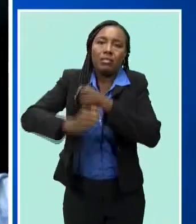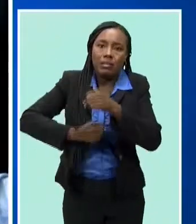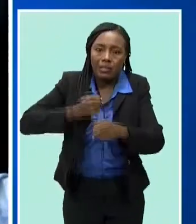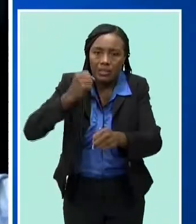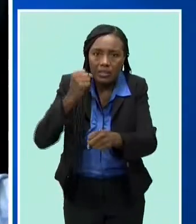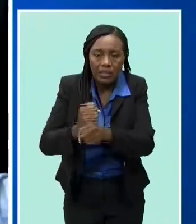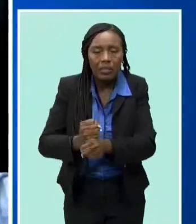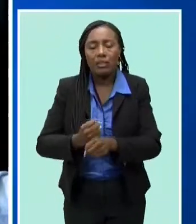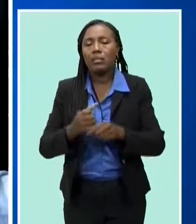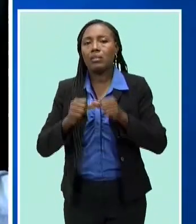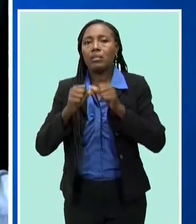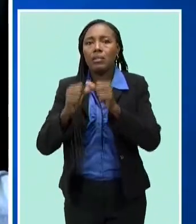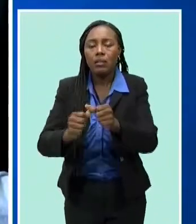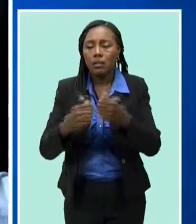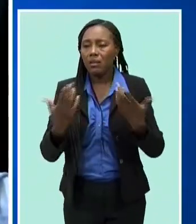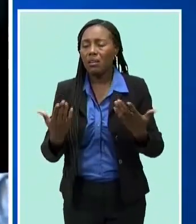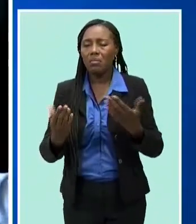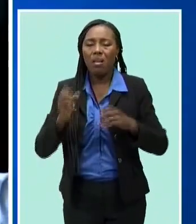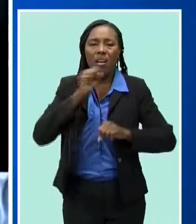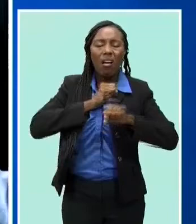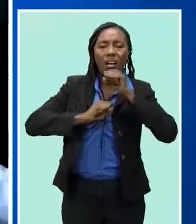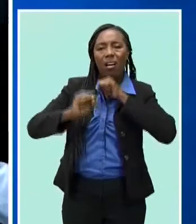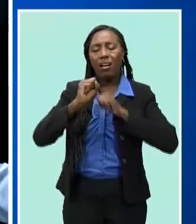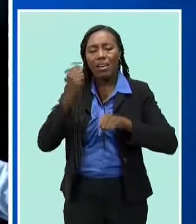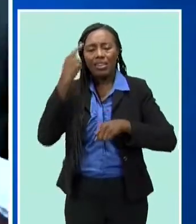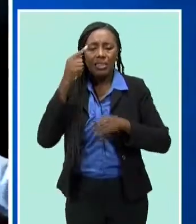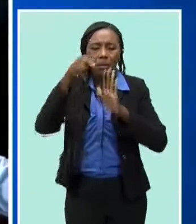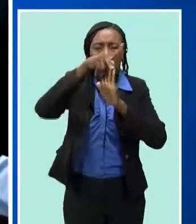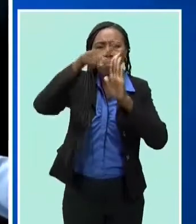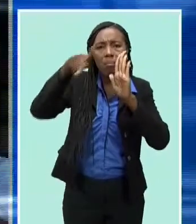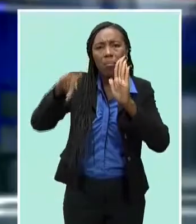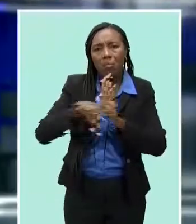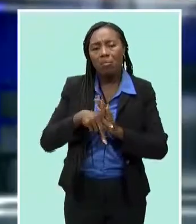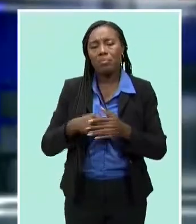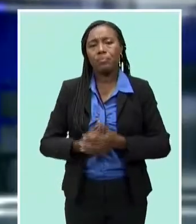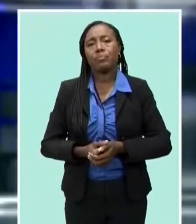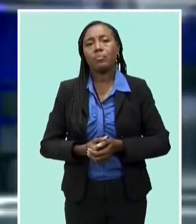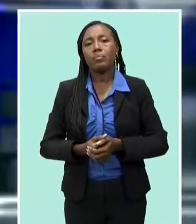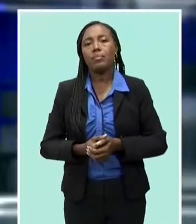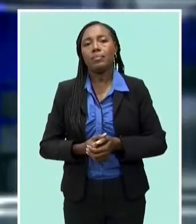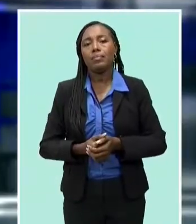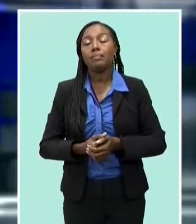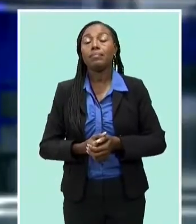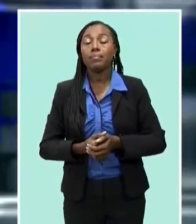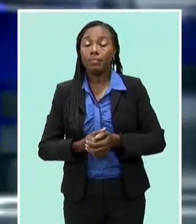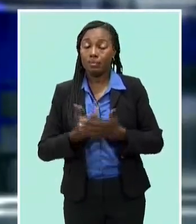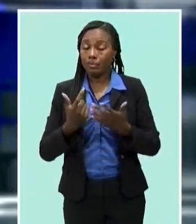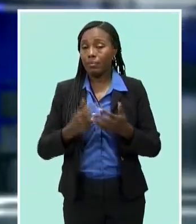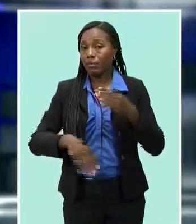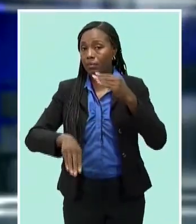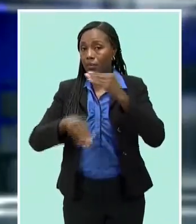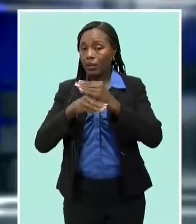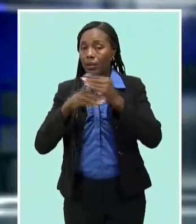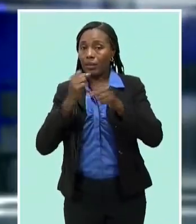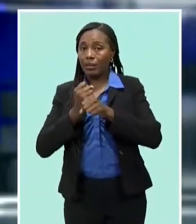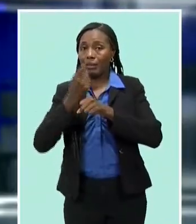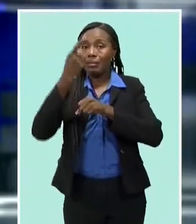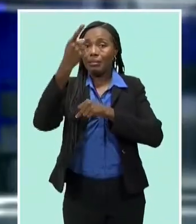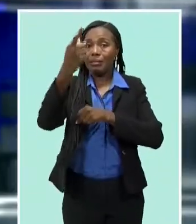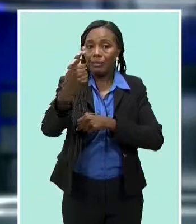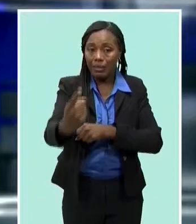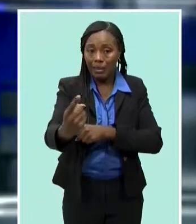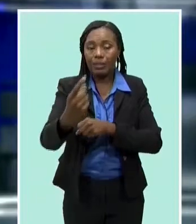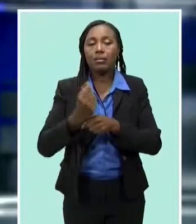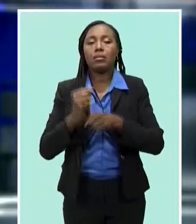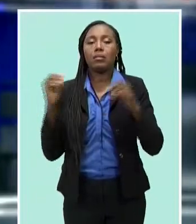to the constriction of policy space. Now, Lisa, in addition to comments on next year's UNCTAD conference,